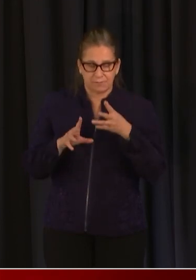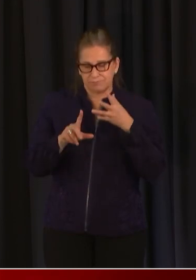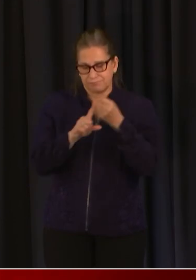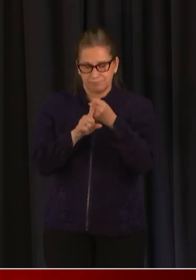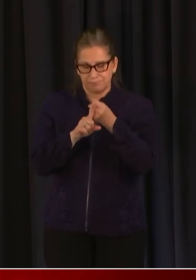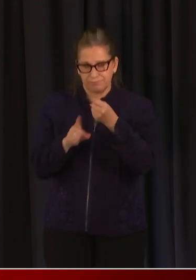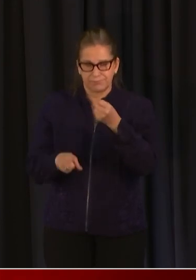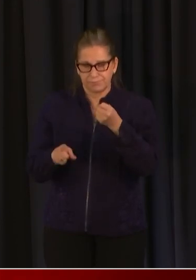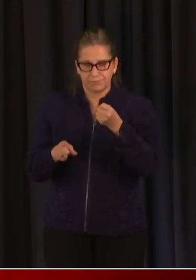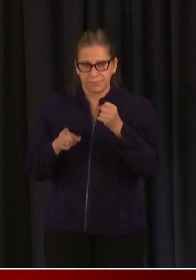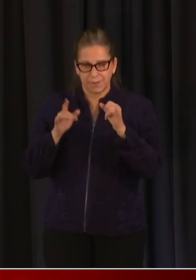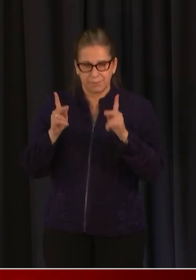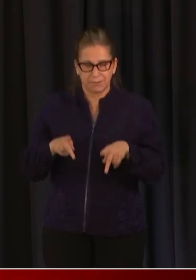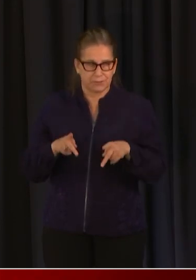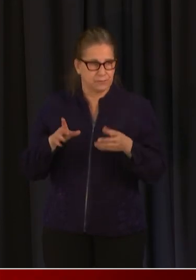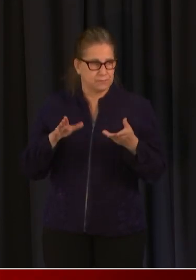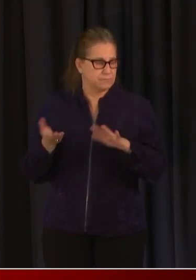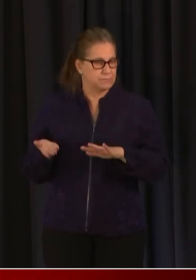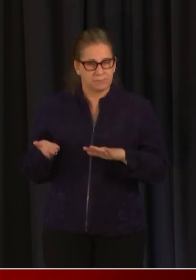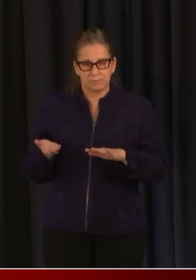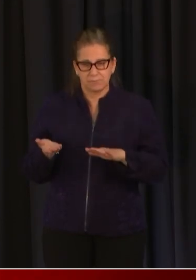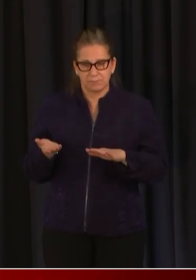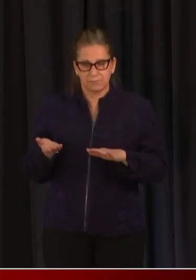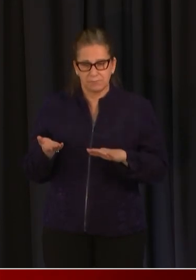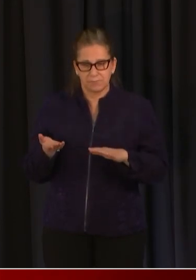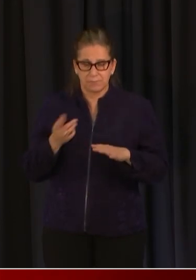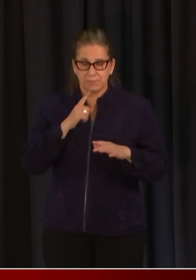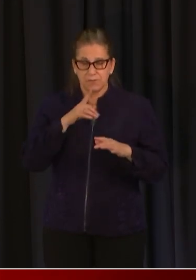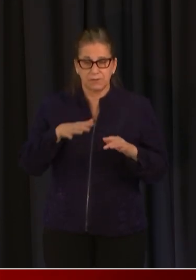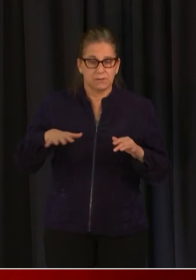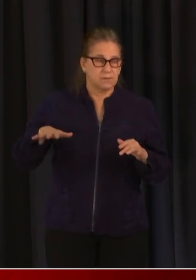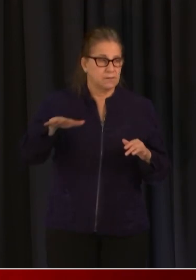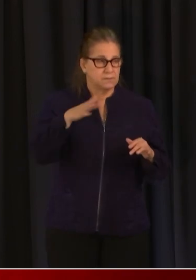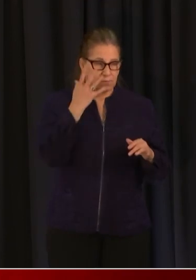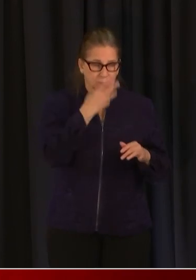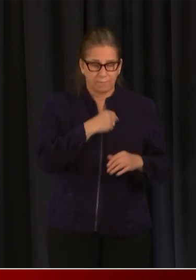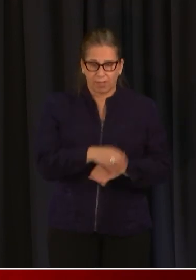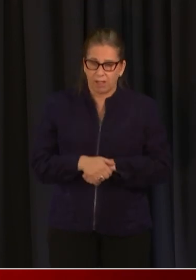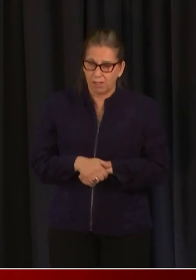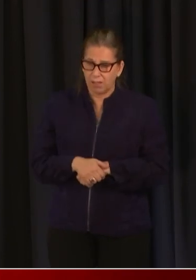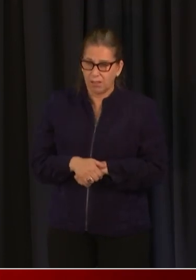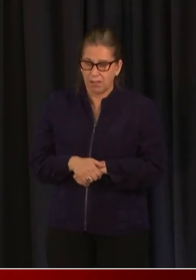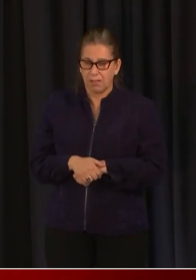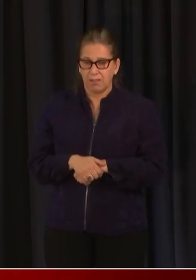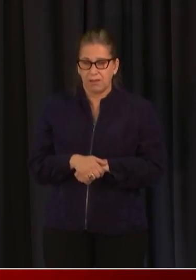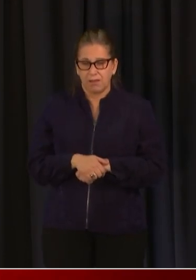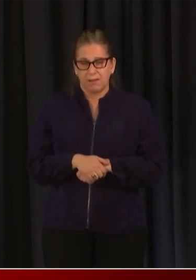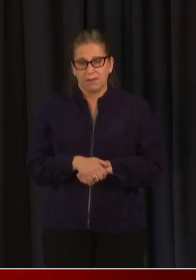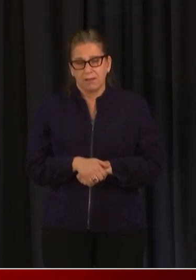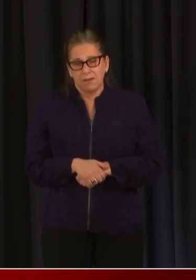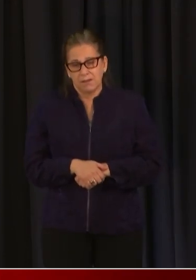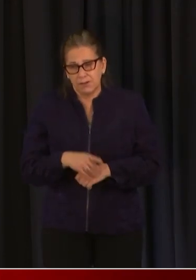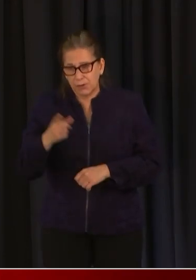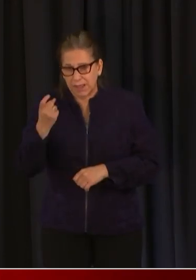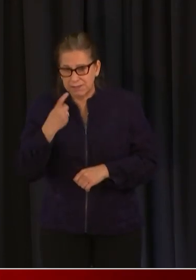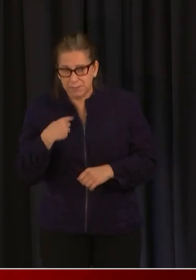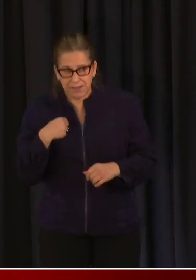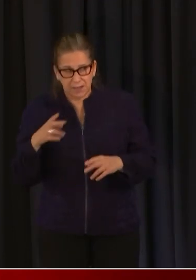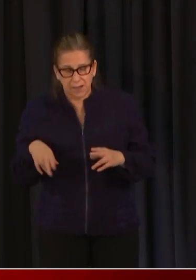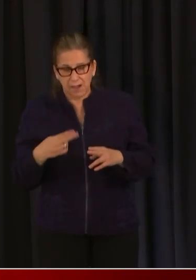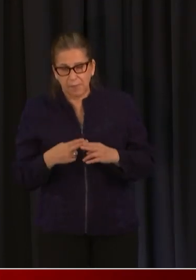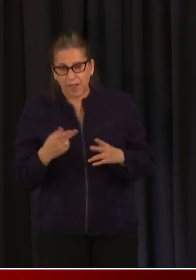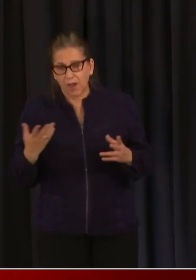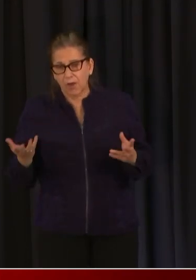that 2 people lost their lives in one of the most beautiful places in our city. So you ask me